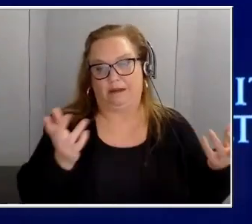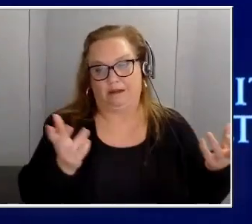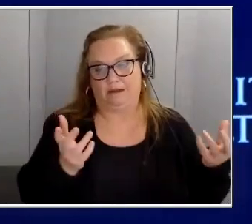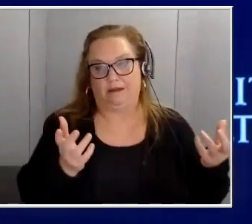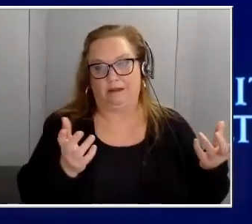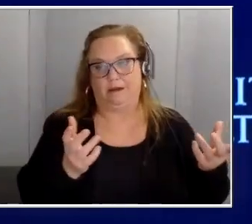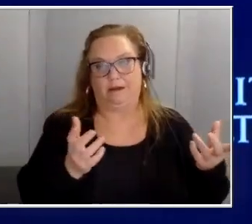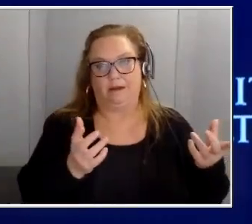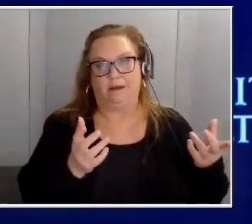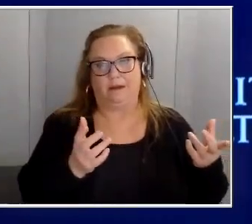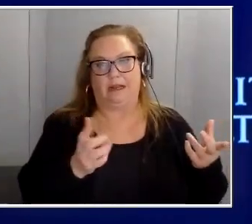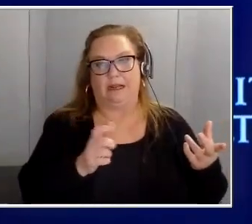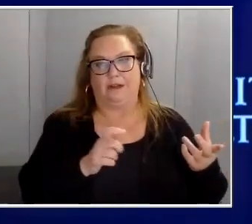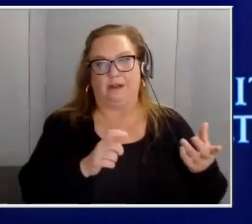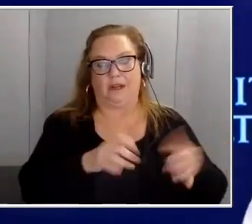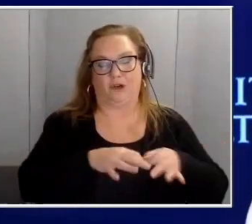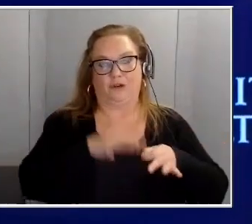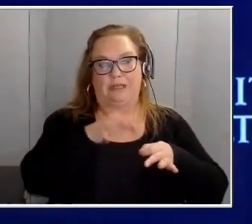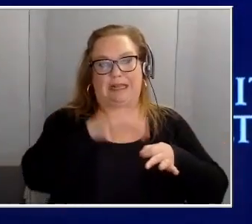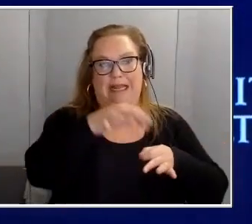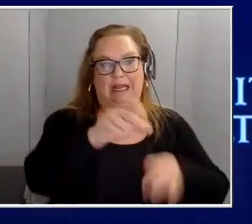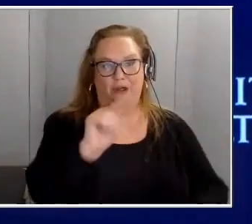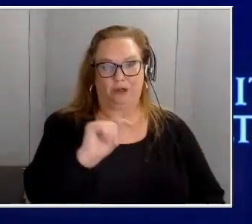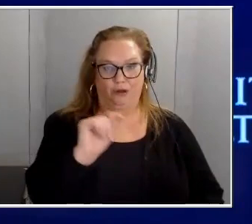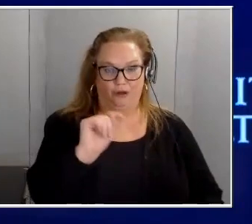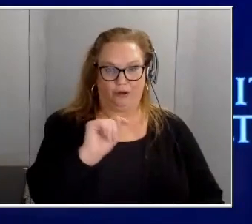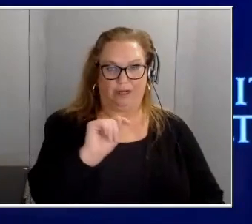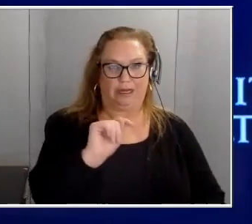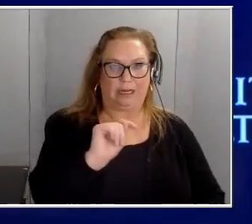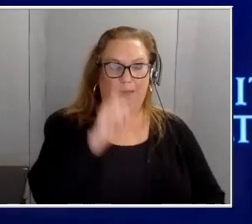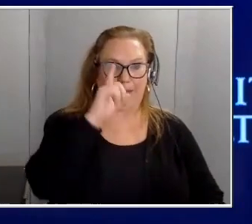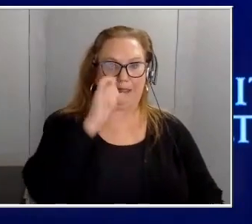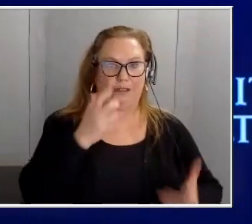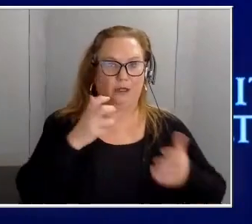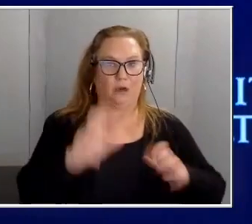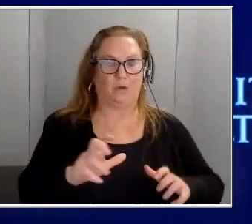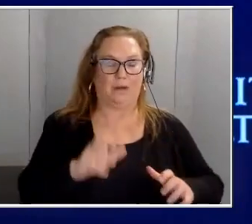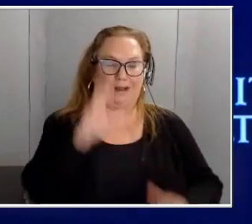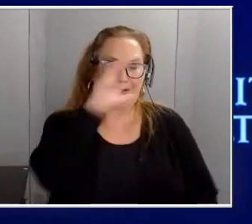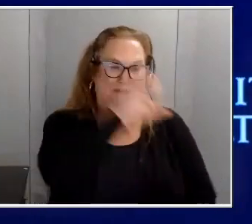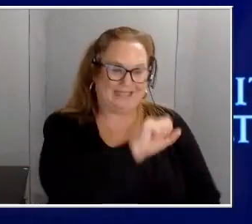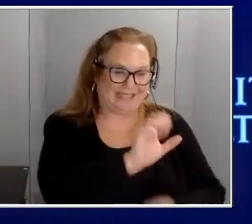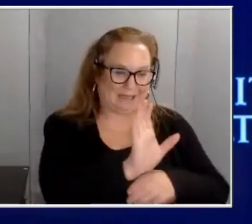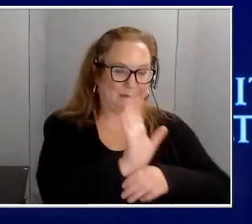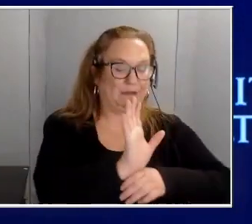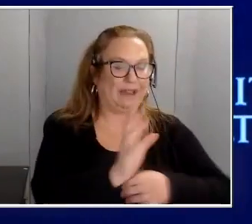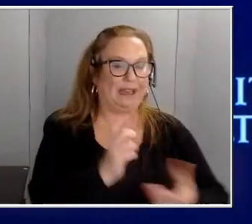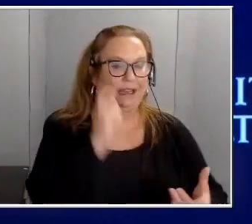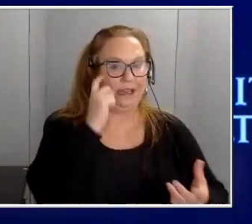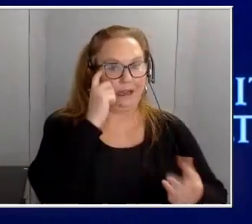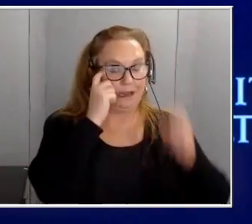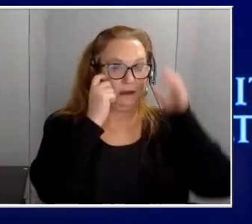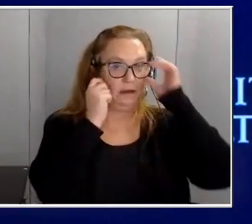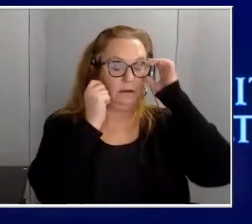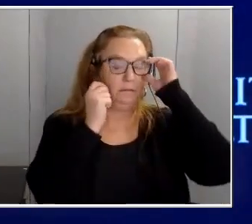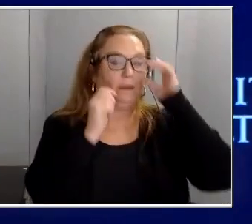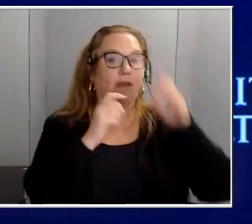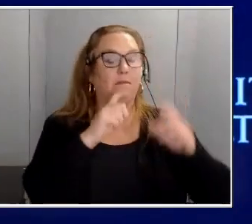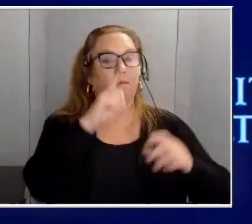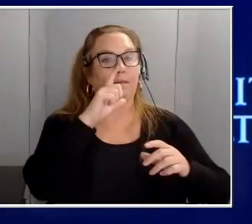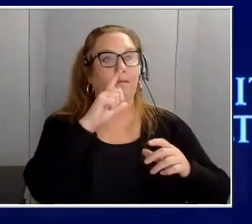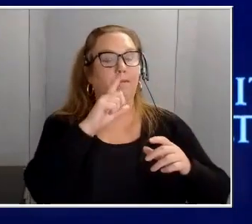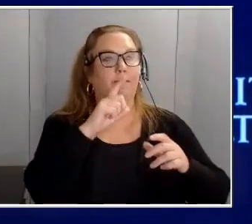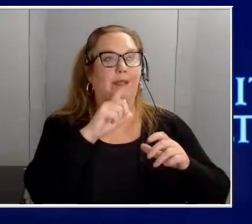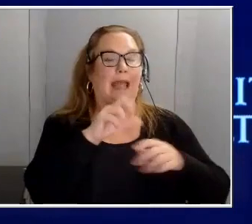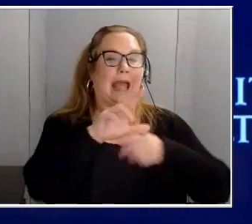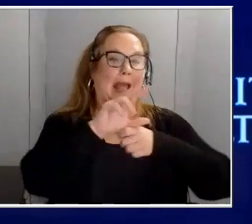also unconsciously delaying your urination because you don't want to miss a part of the movie. And then I think there also becomes this habitual